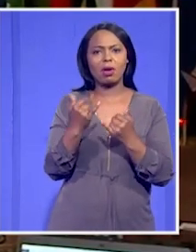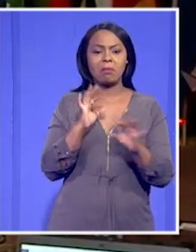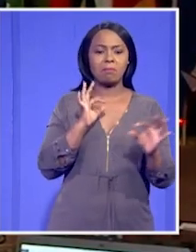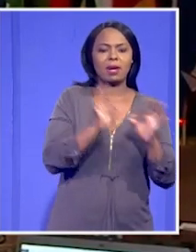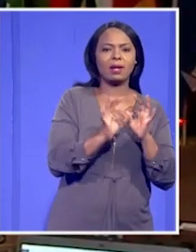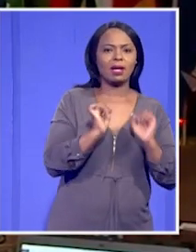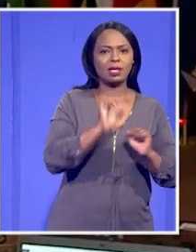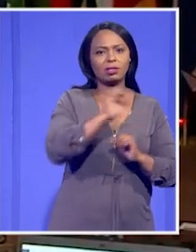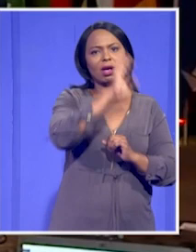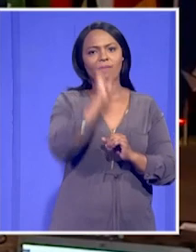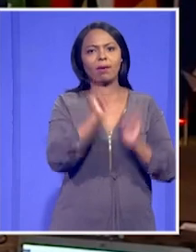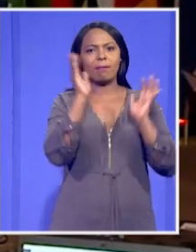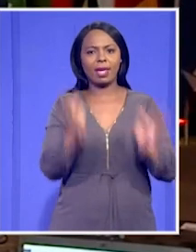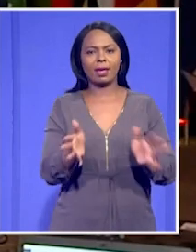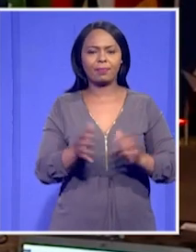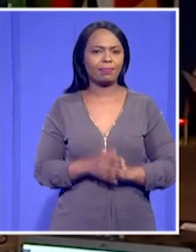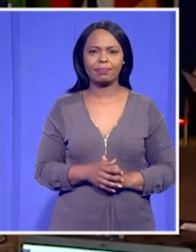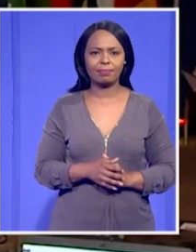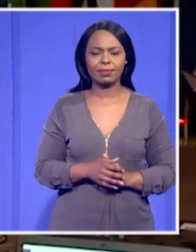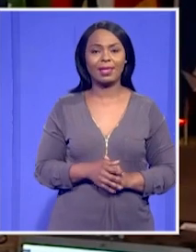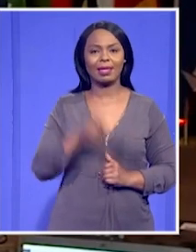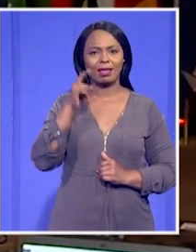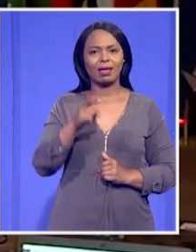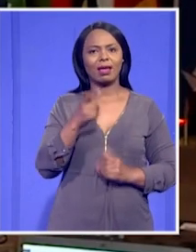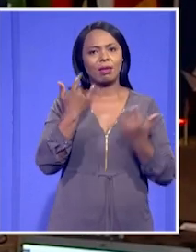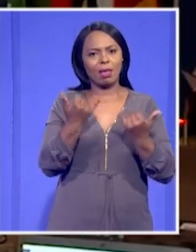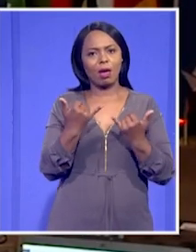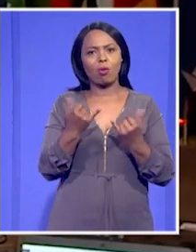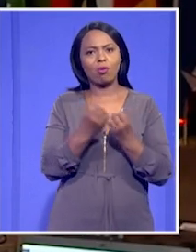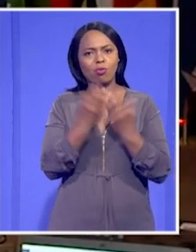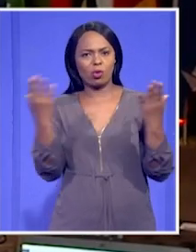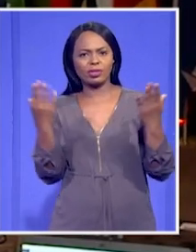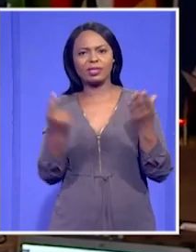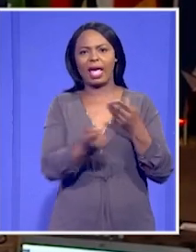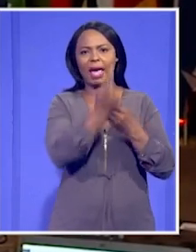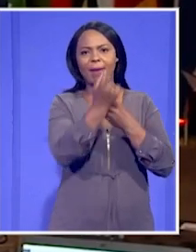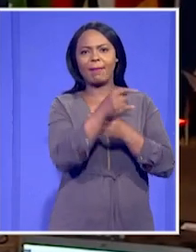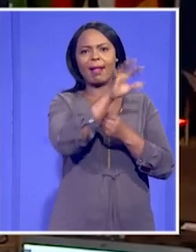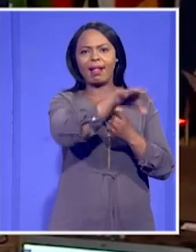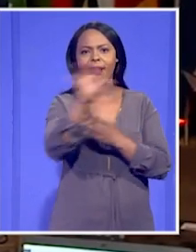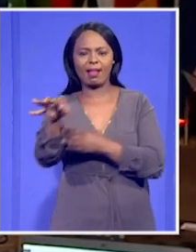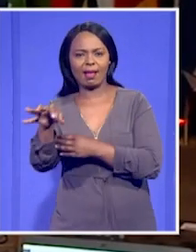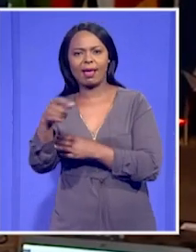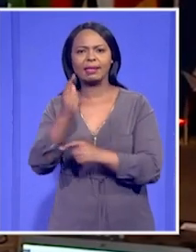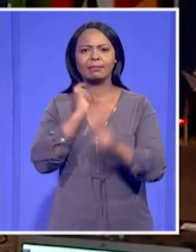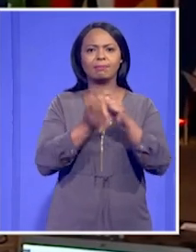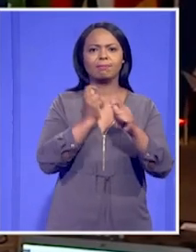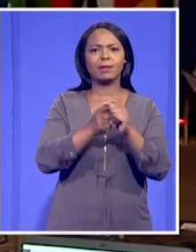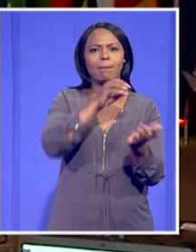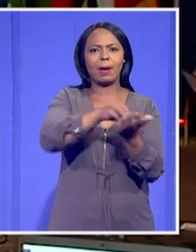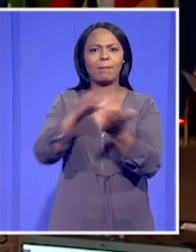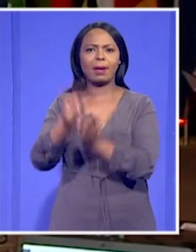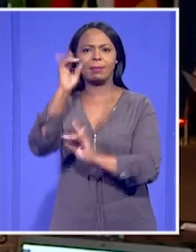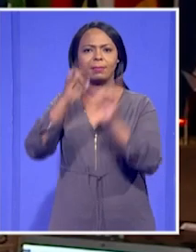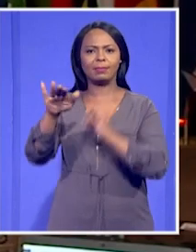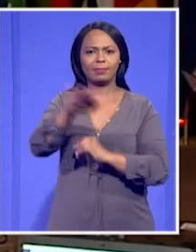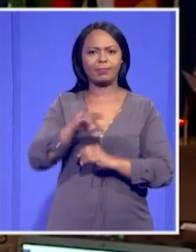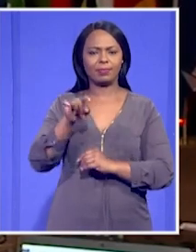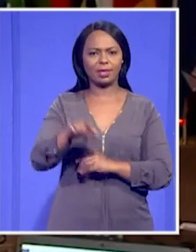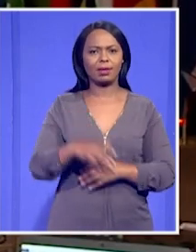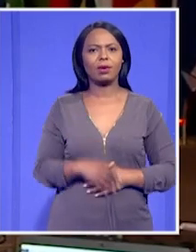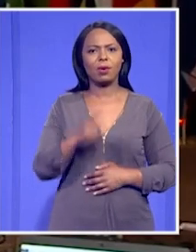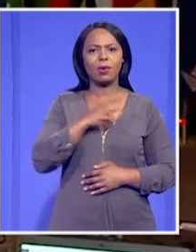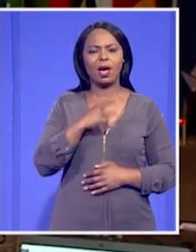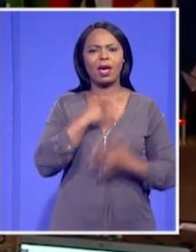I mean, the issues of the mushrooming of the informal settlement, it is quite a big challenge for the cities as well, where you do